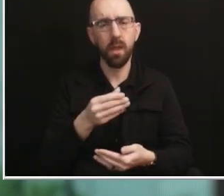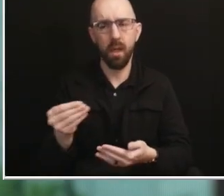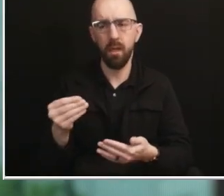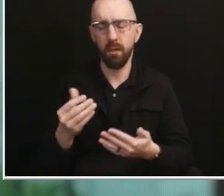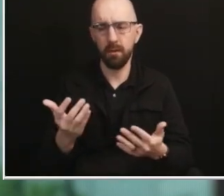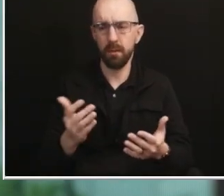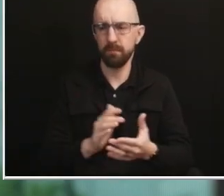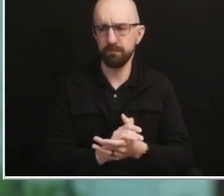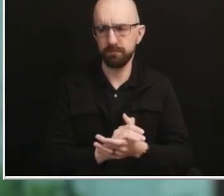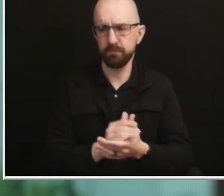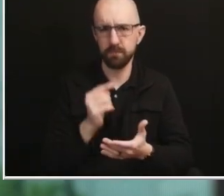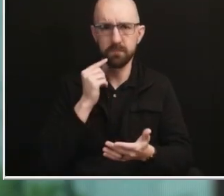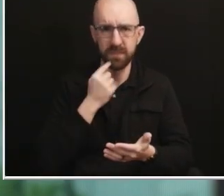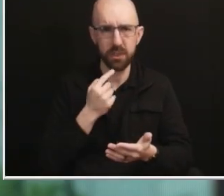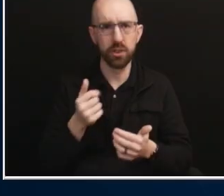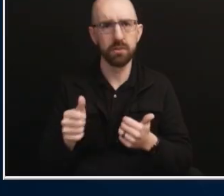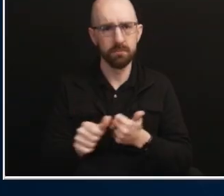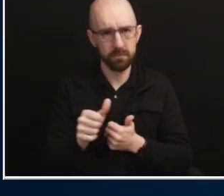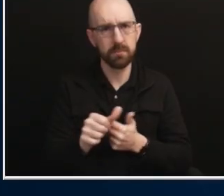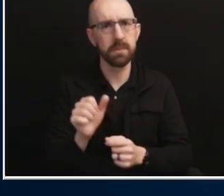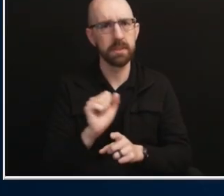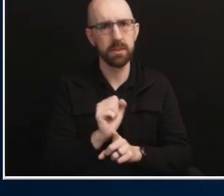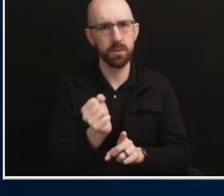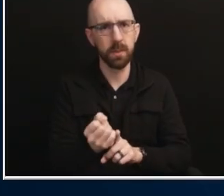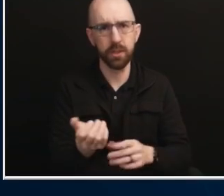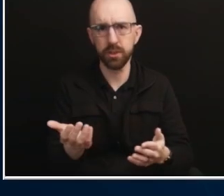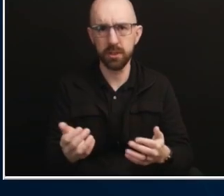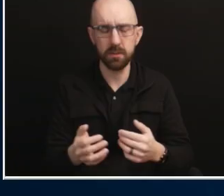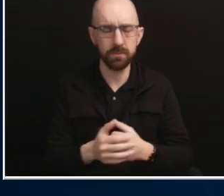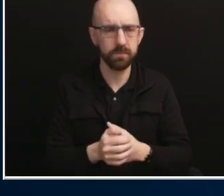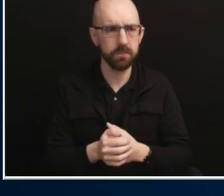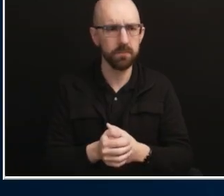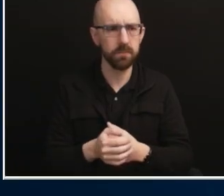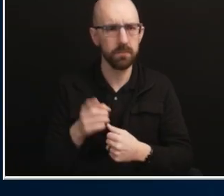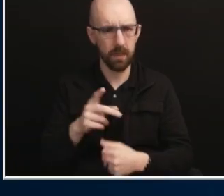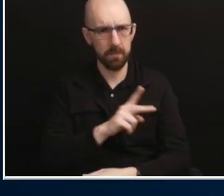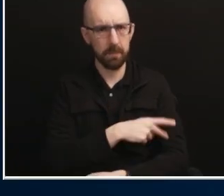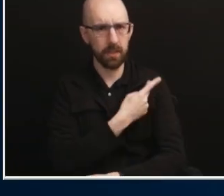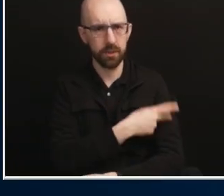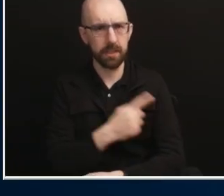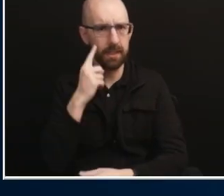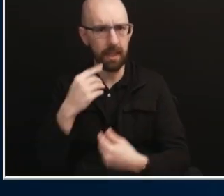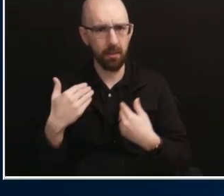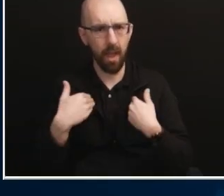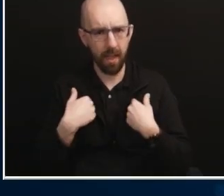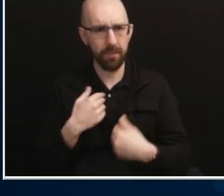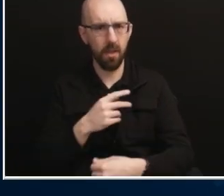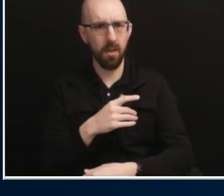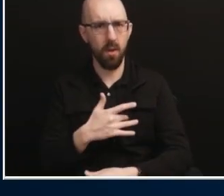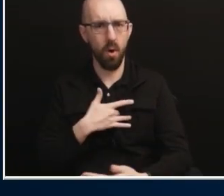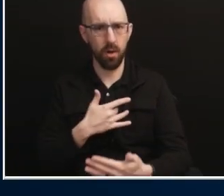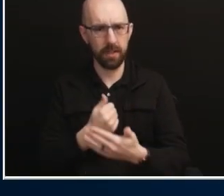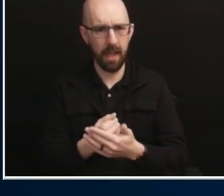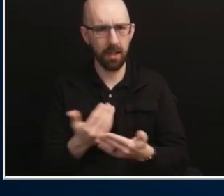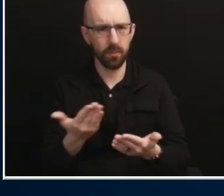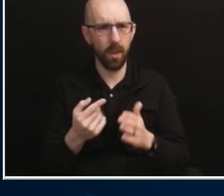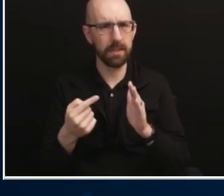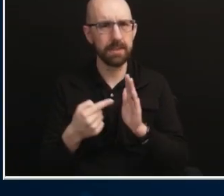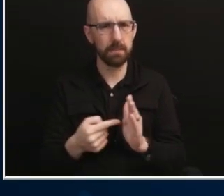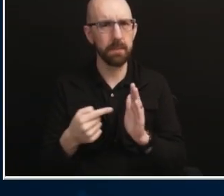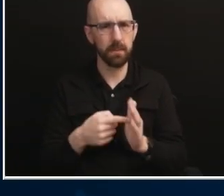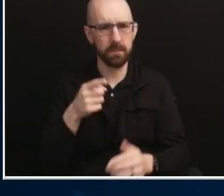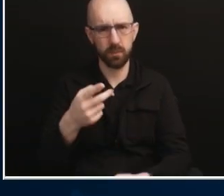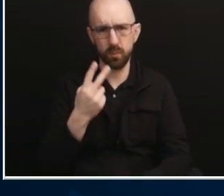severe, dangerous situation. Well, you mentioned many of these patients think they're having a heart attack. So what symptoms